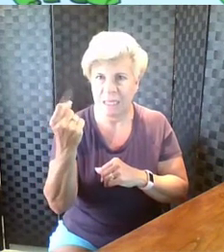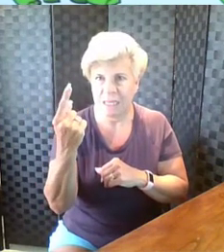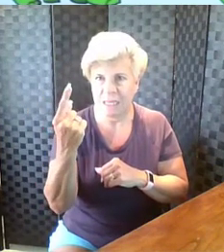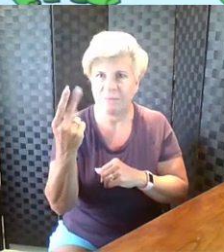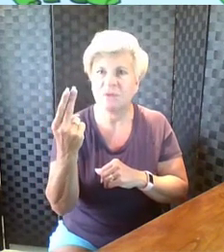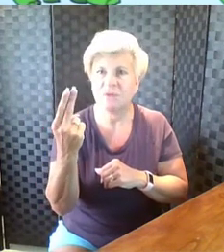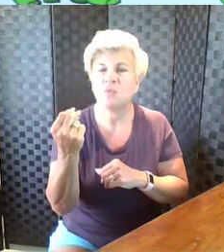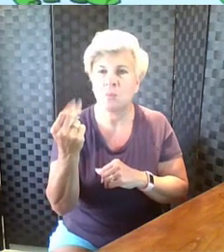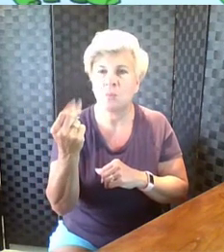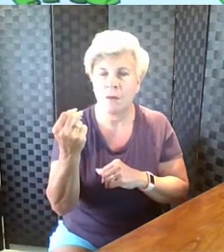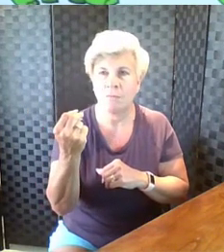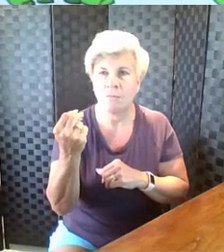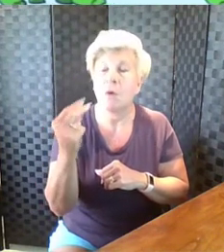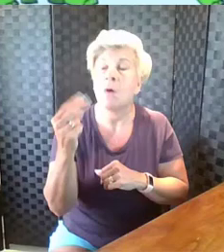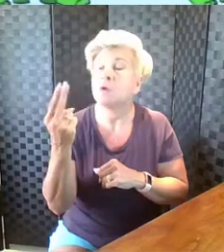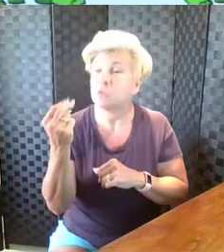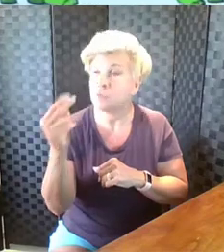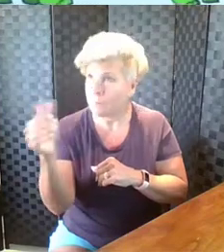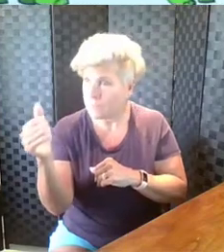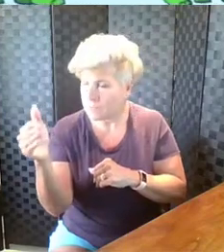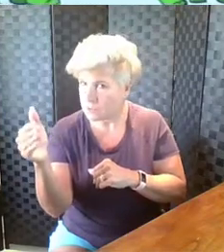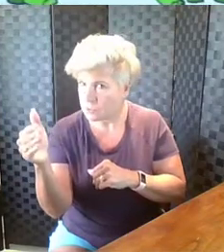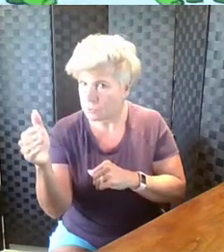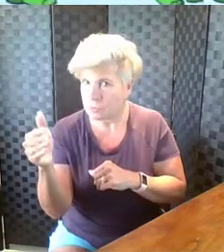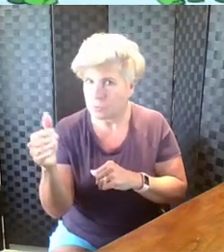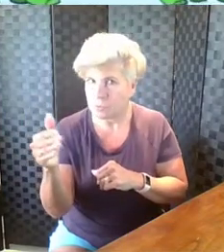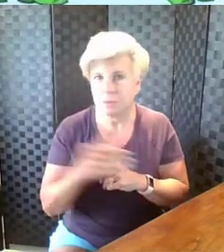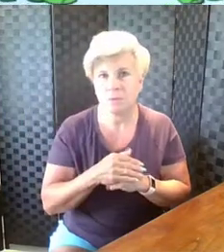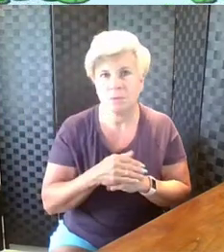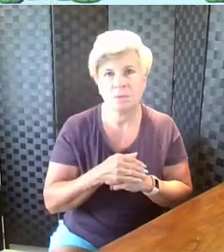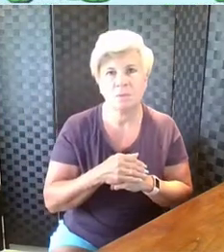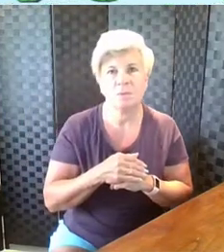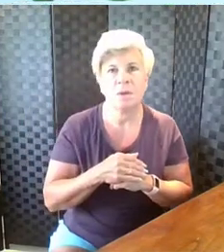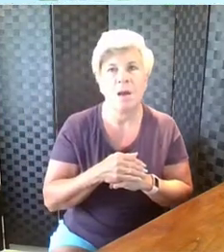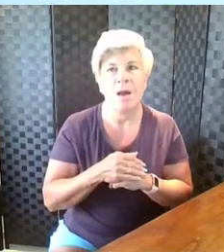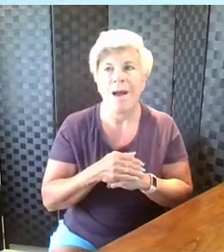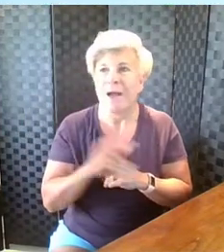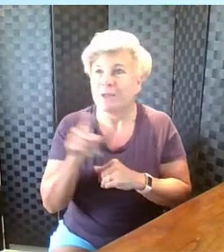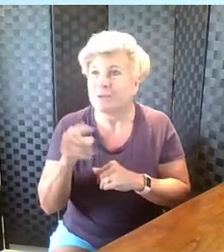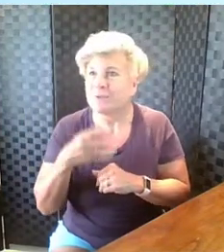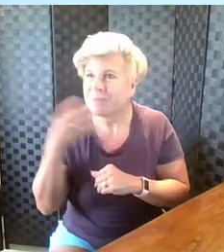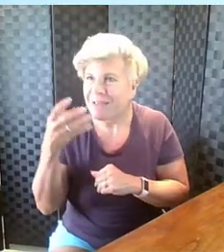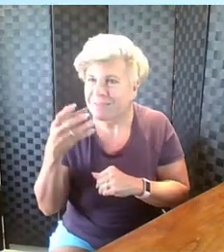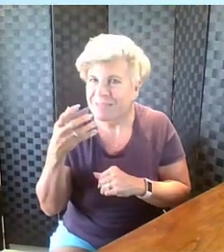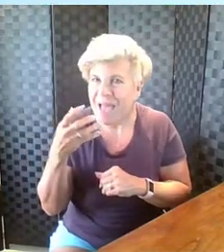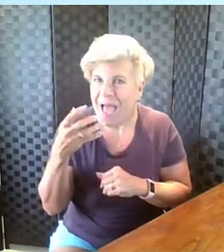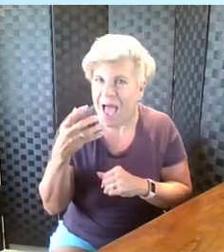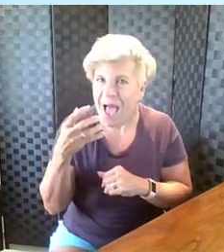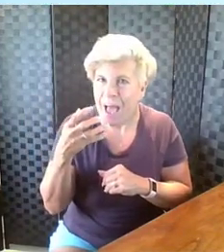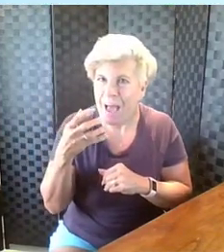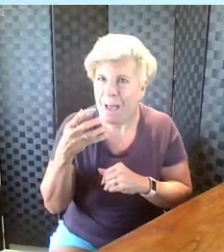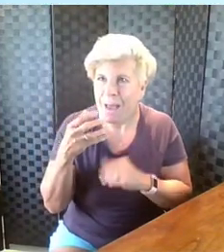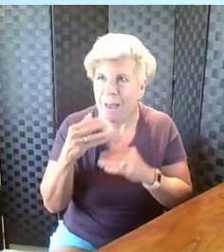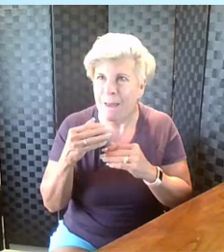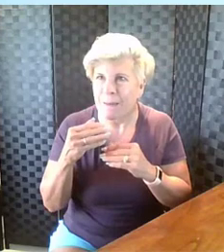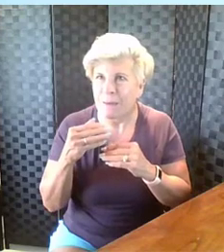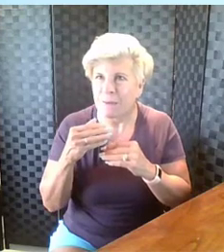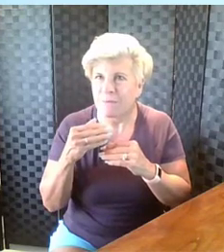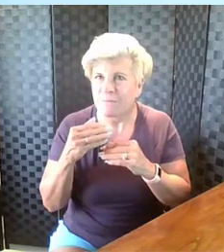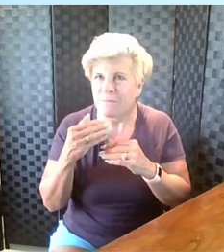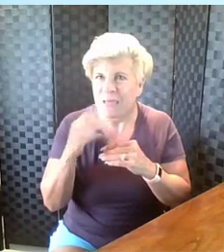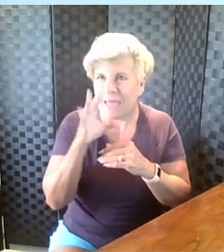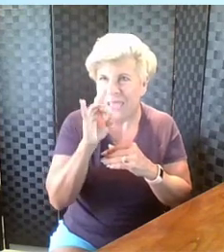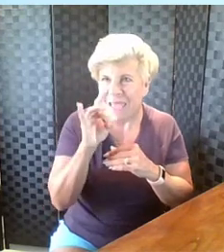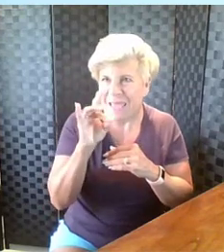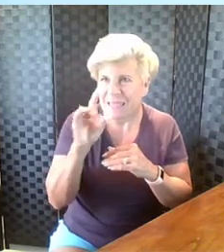10, 11, 12. I already heard someone at home yell out that they knew that once we got past 8 with the fish, there